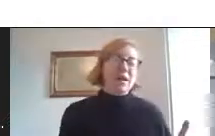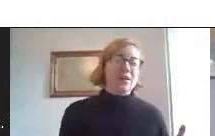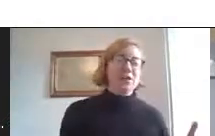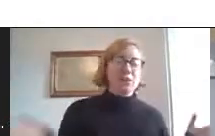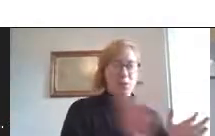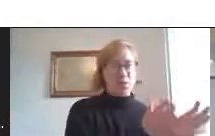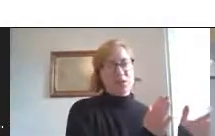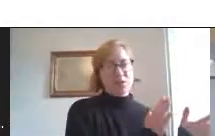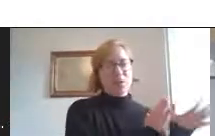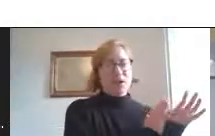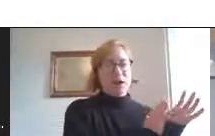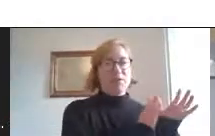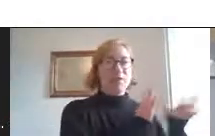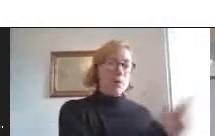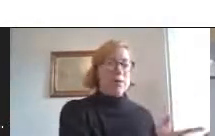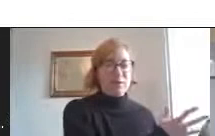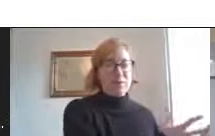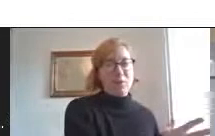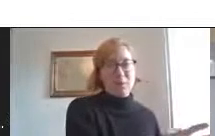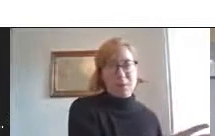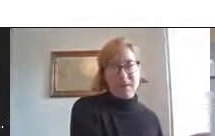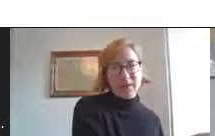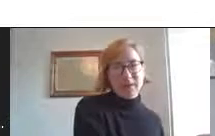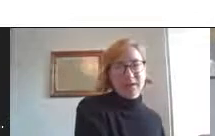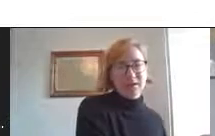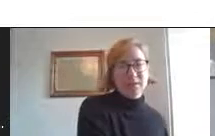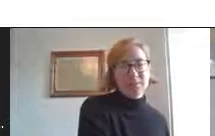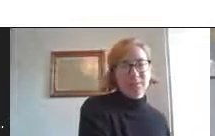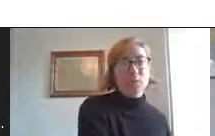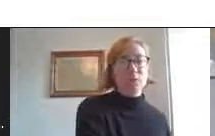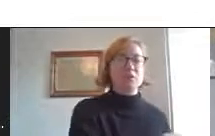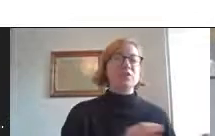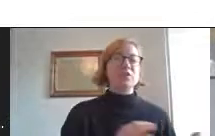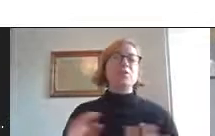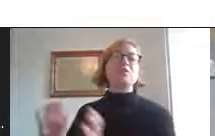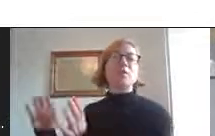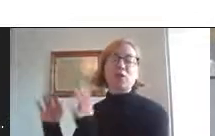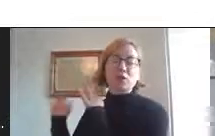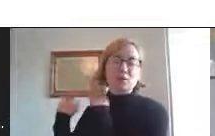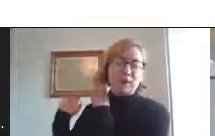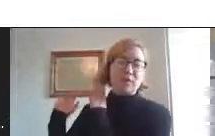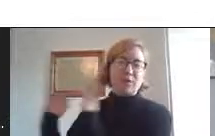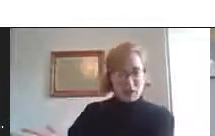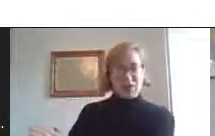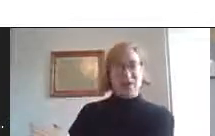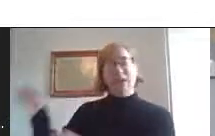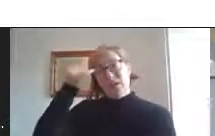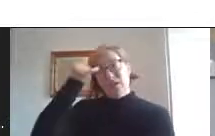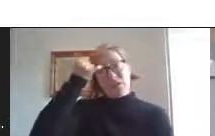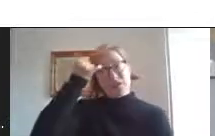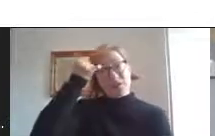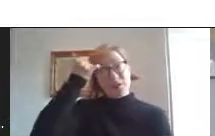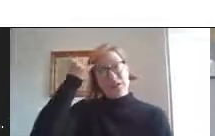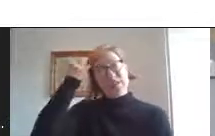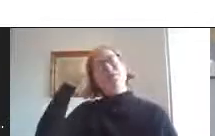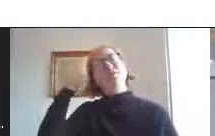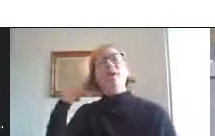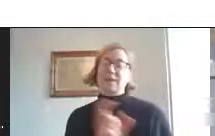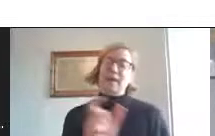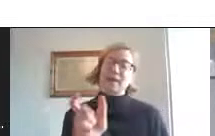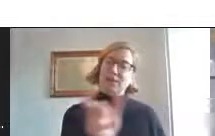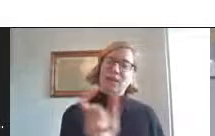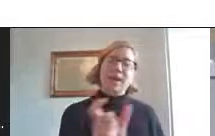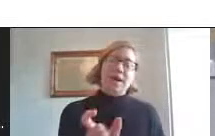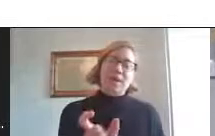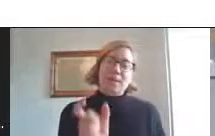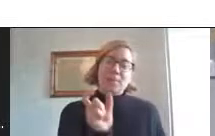extremes. You don't want to avoid the problem completely, but also you don't want to put a huge amount of pressure on the child. You need to